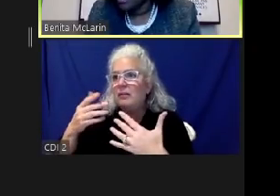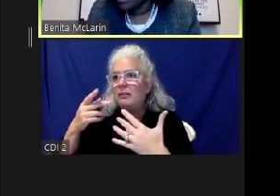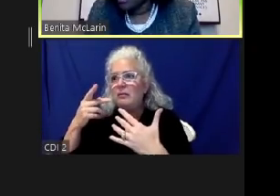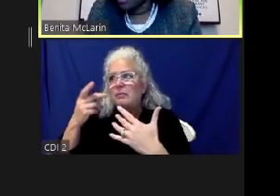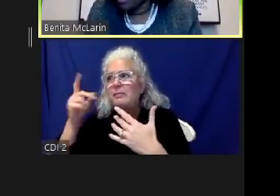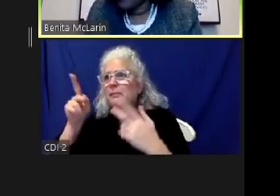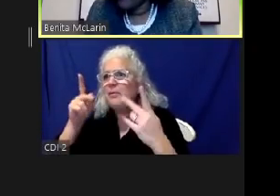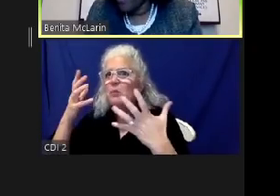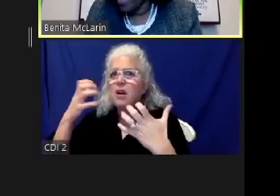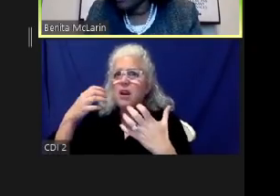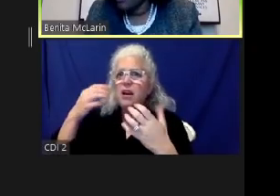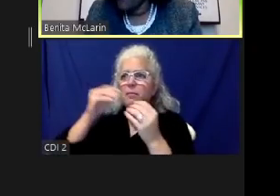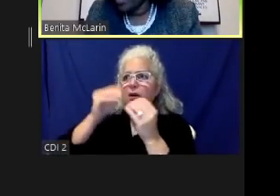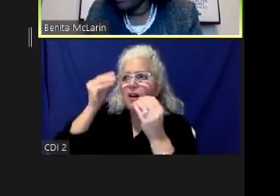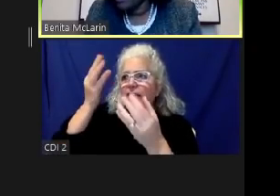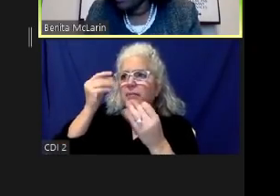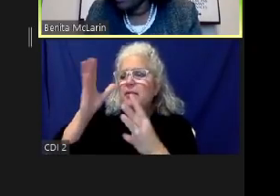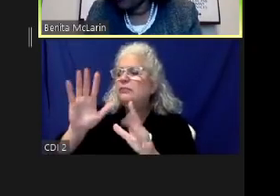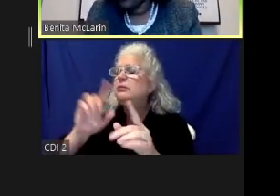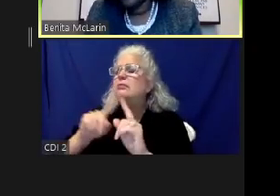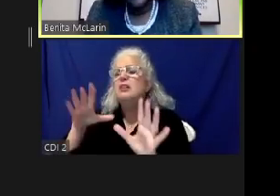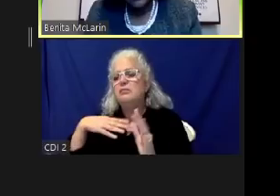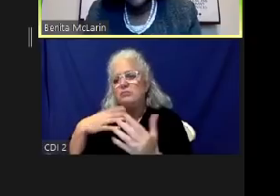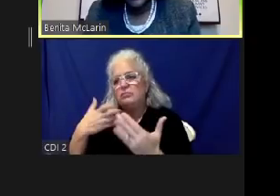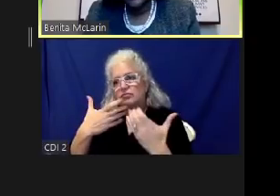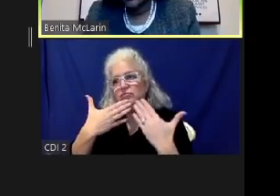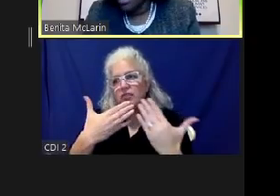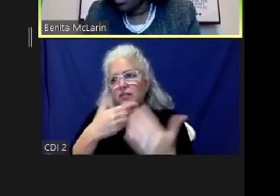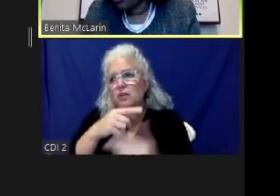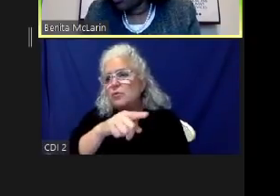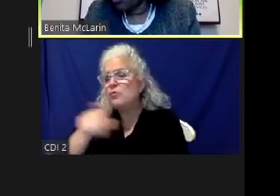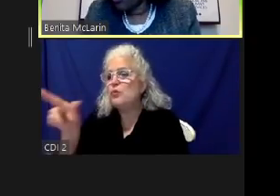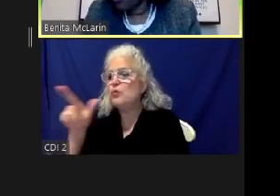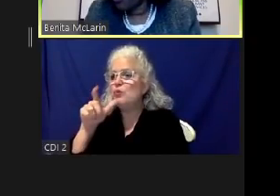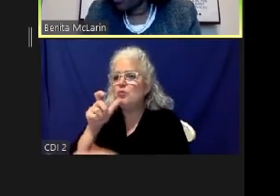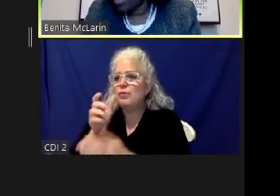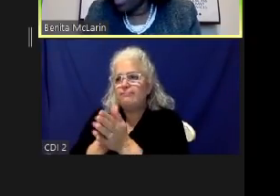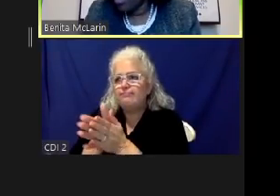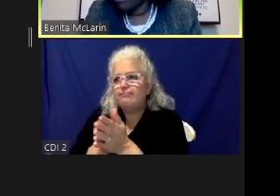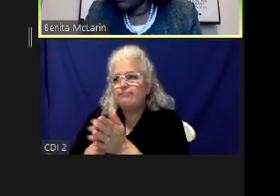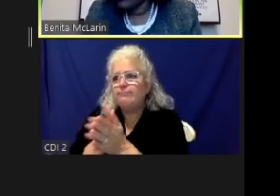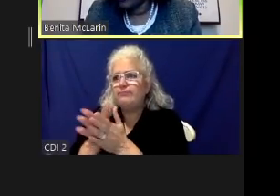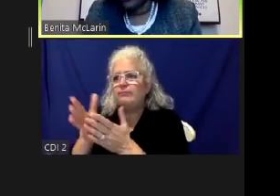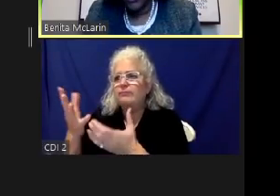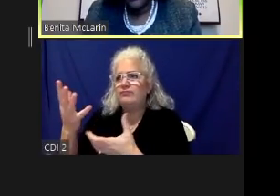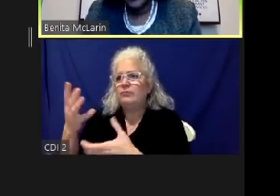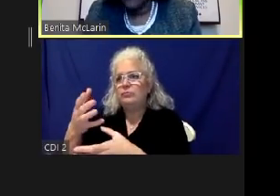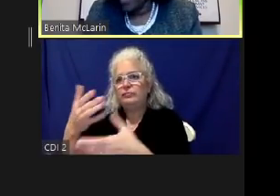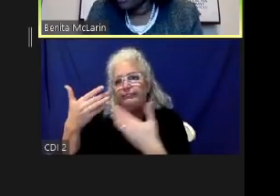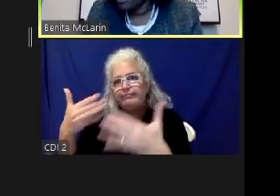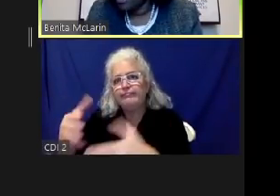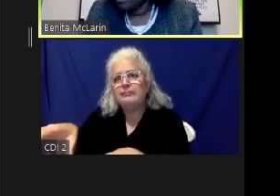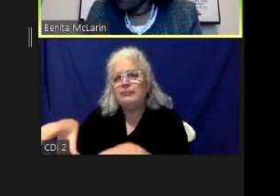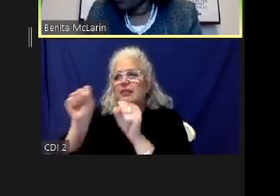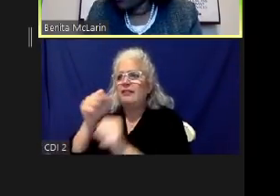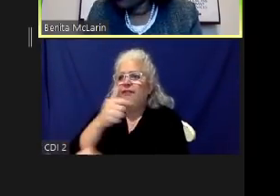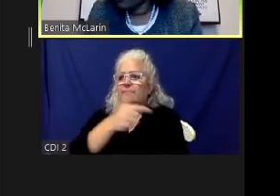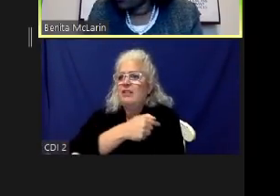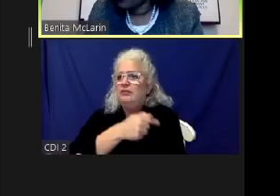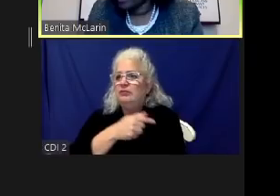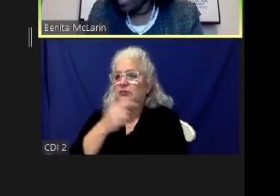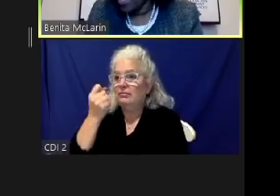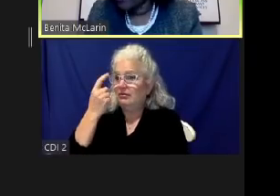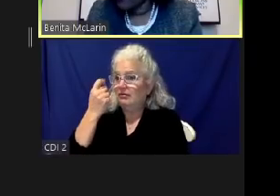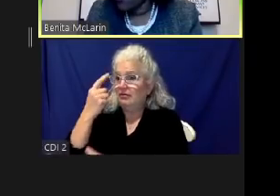vaccine. But the vaccine phases were designated to ensure that we get vaccine first